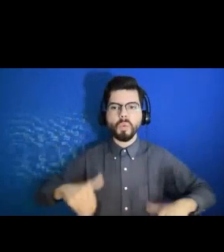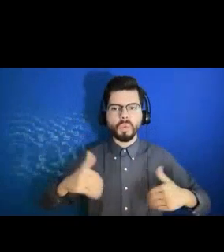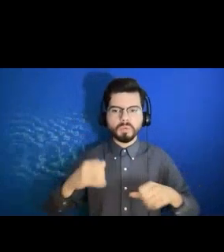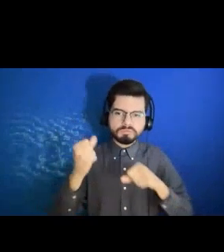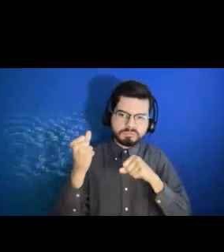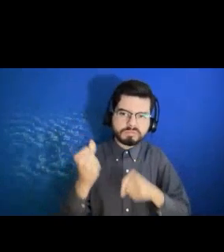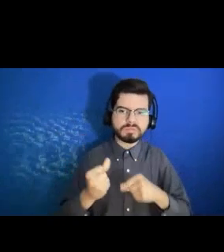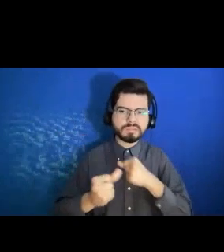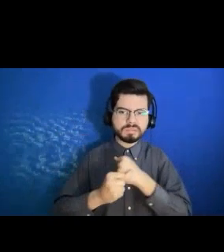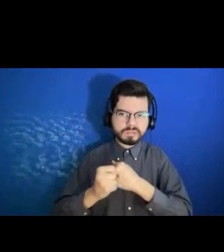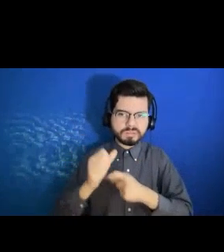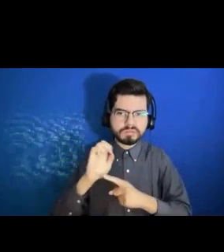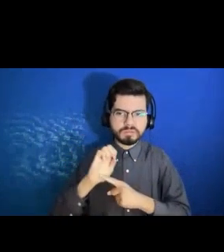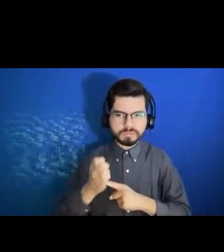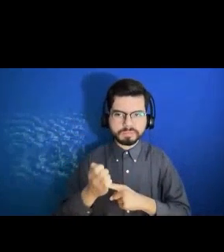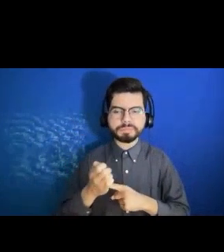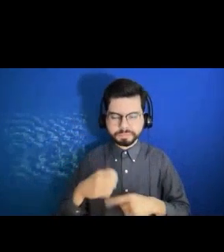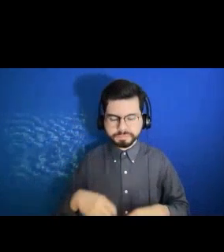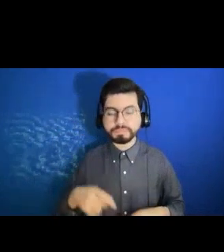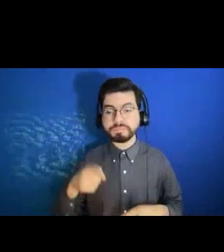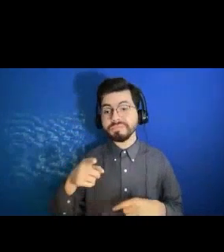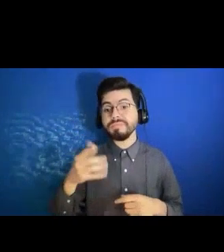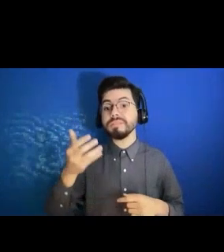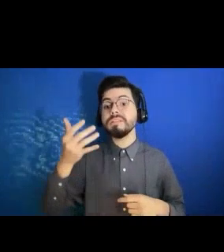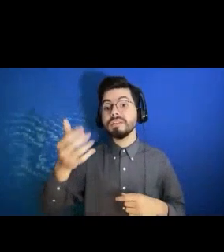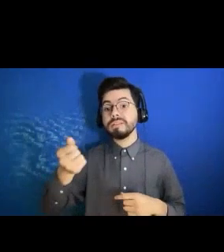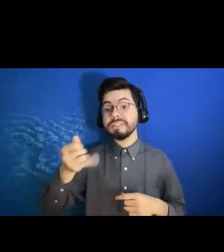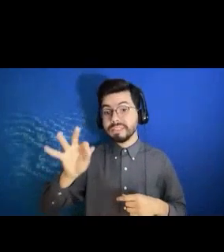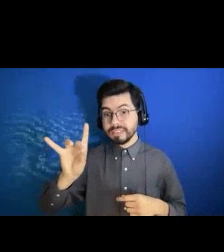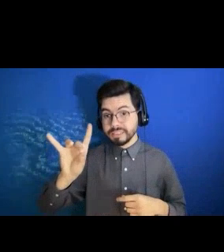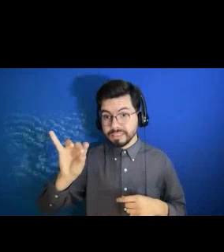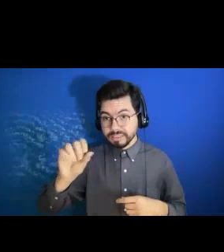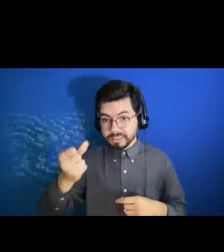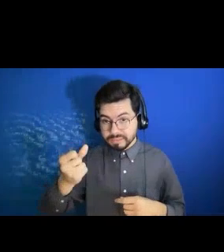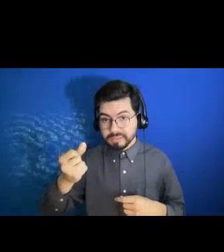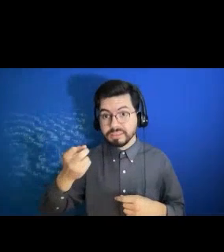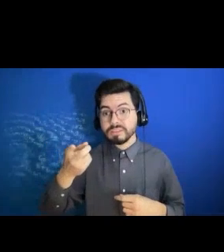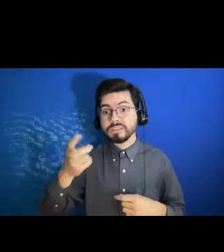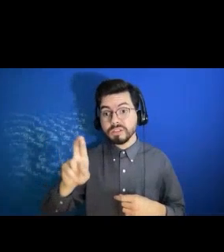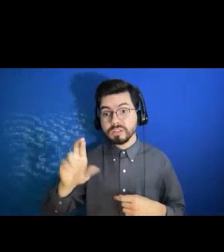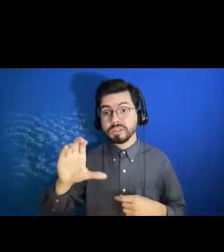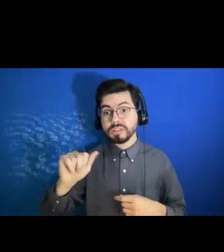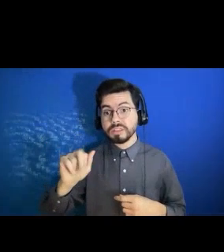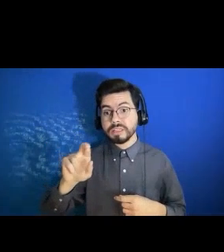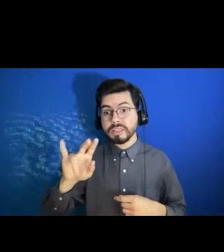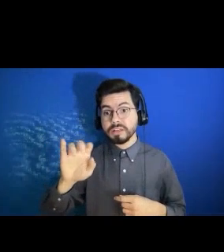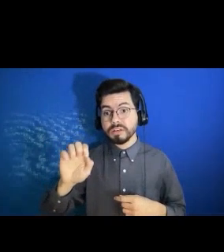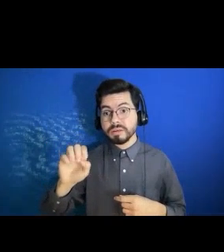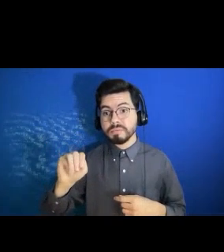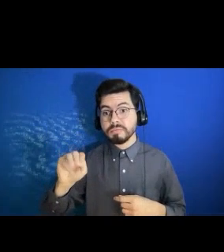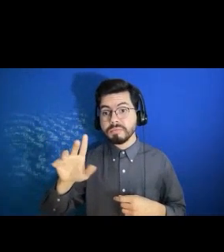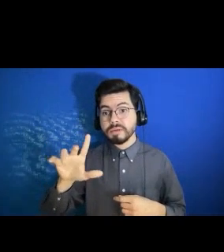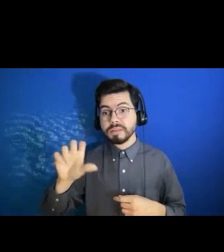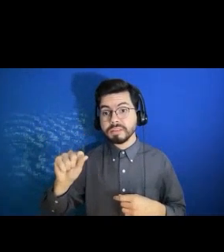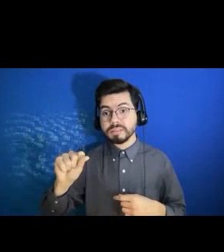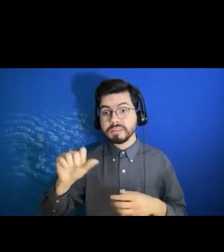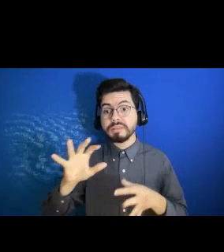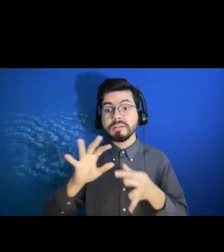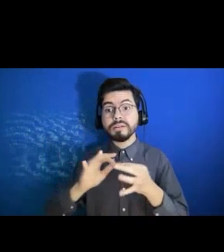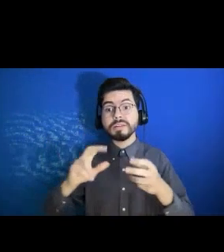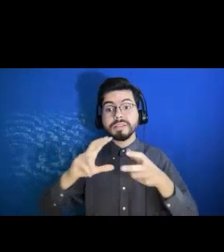And then in the 1980s, Dr. Kerry Mullis identified an enzyme in Thermus